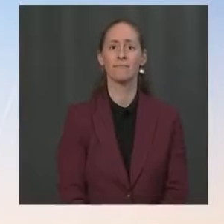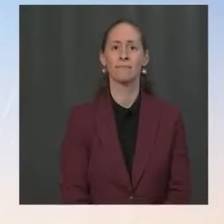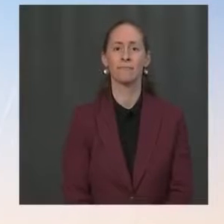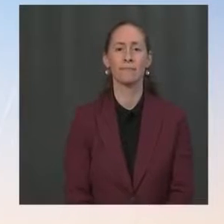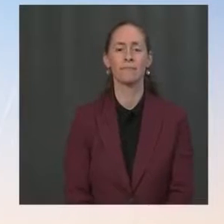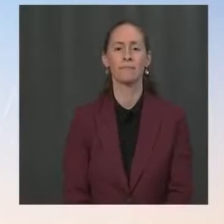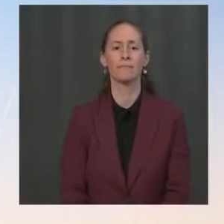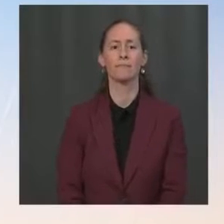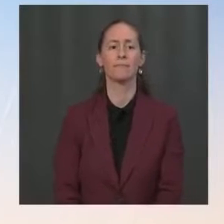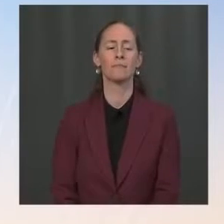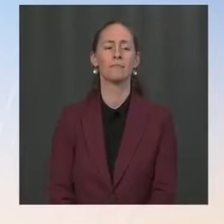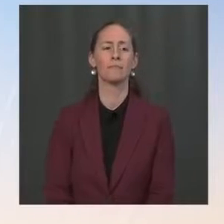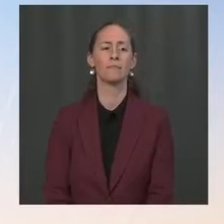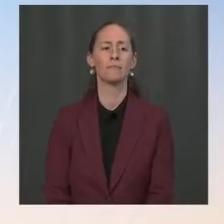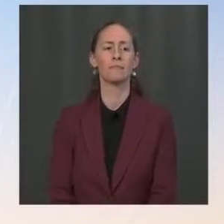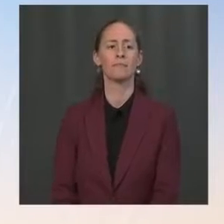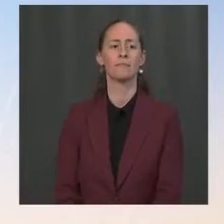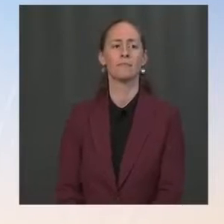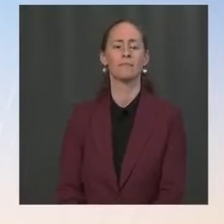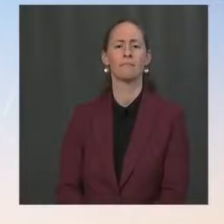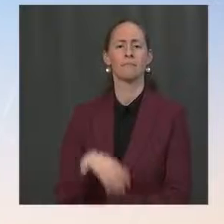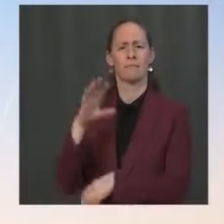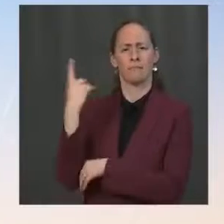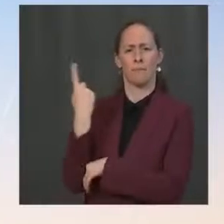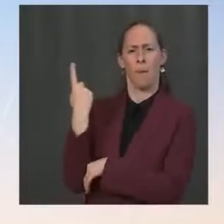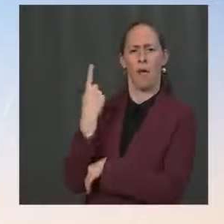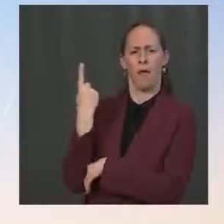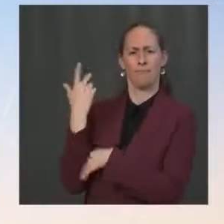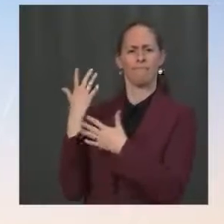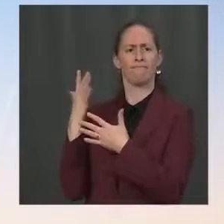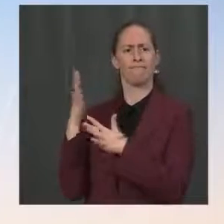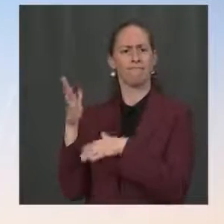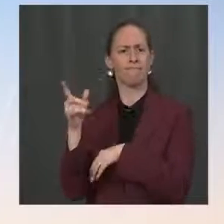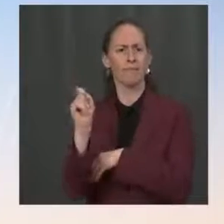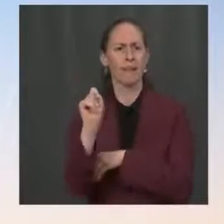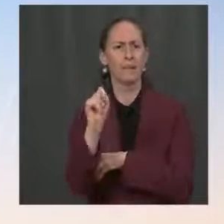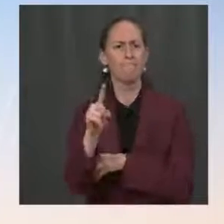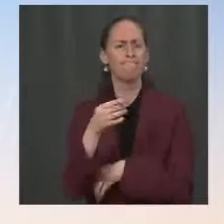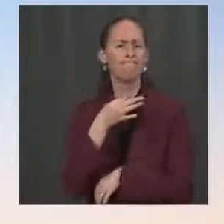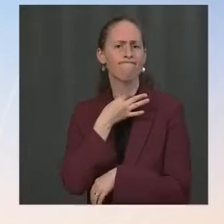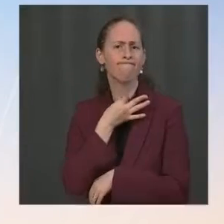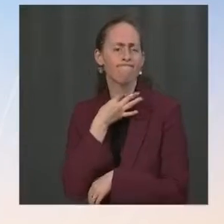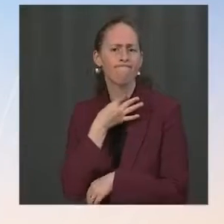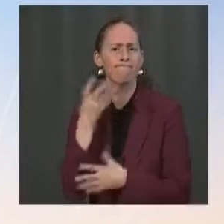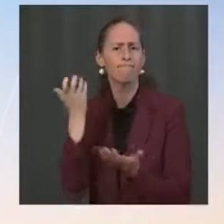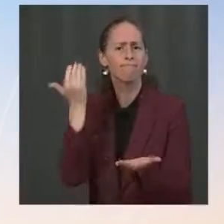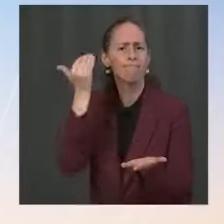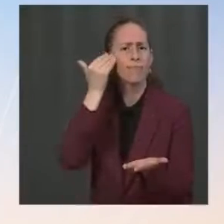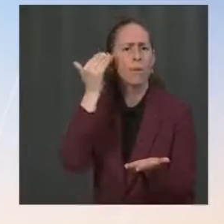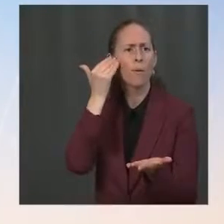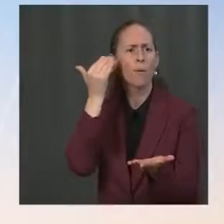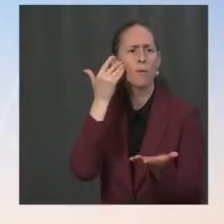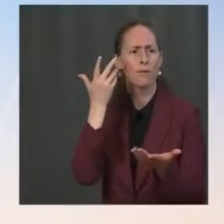asked a question about what the president would say to Afghans who fear they won't get to leave.